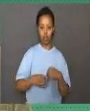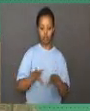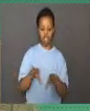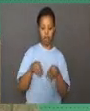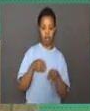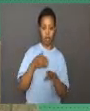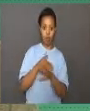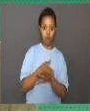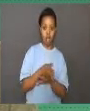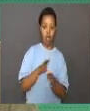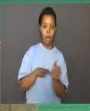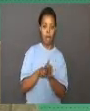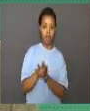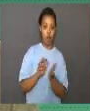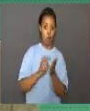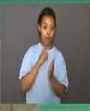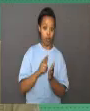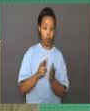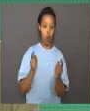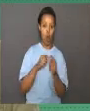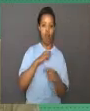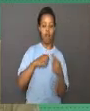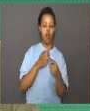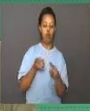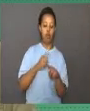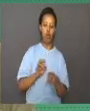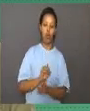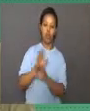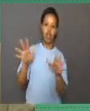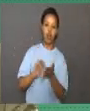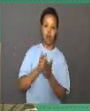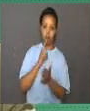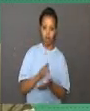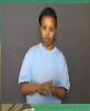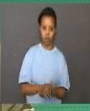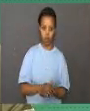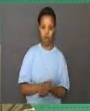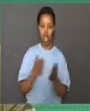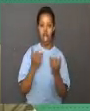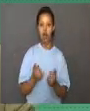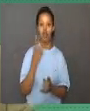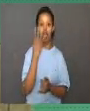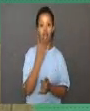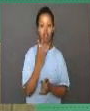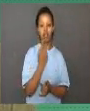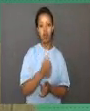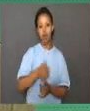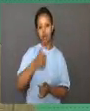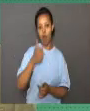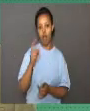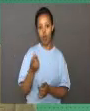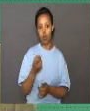back into the ecosystem. We will discuss 4 main types